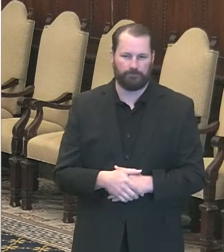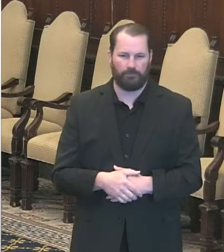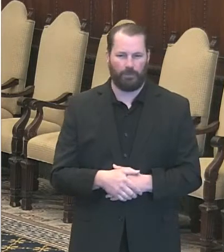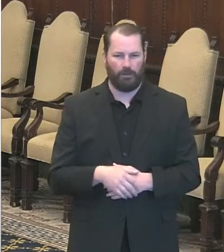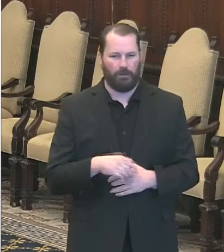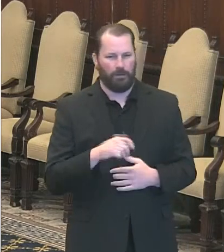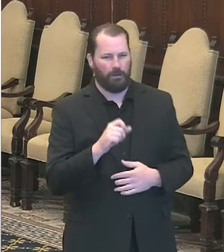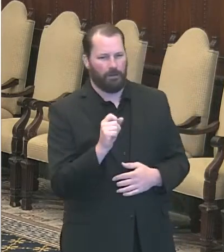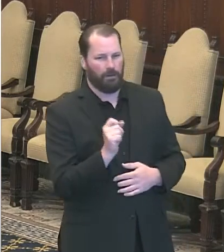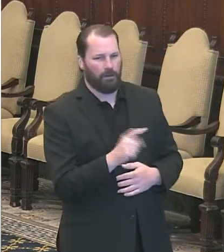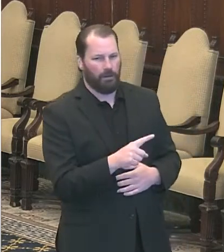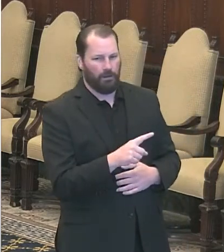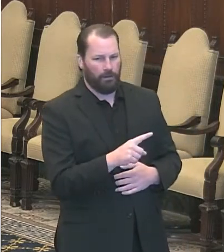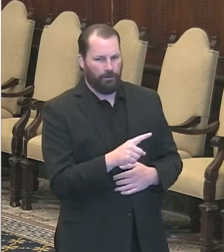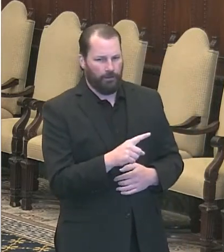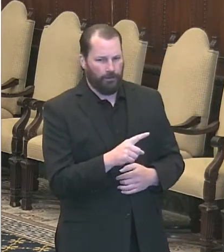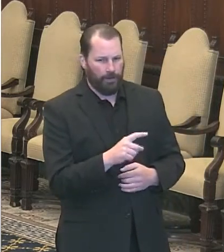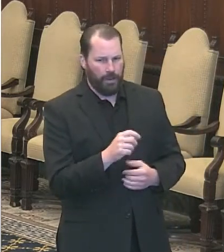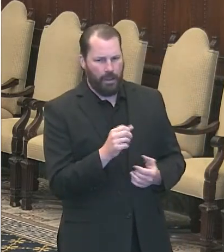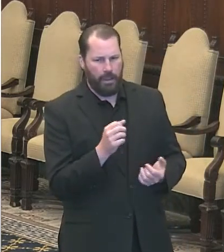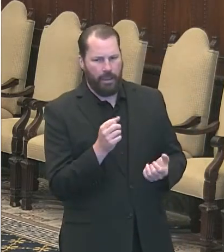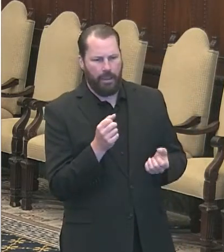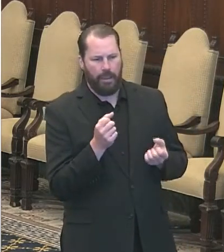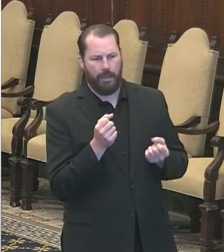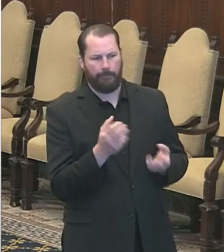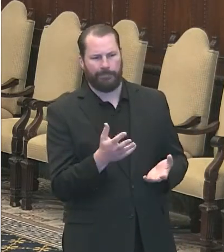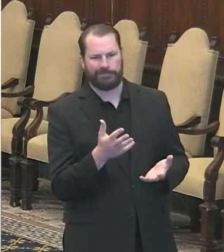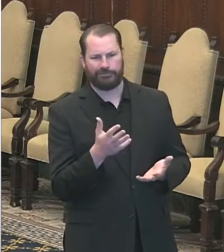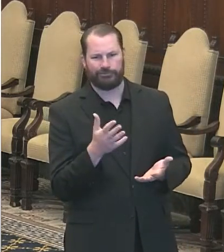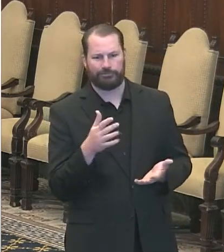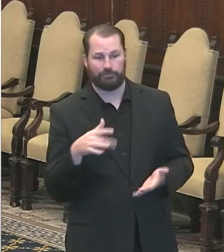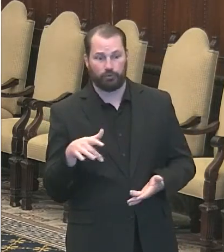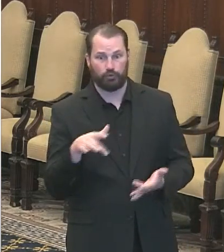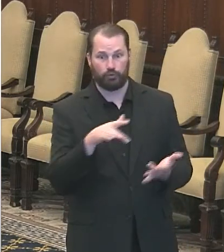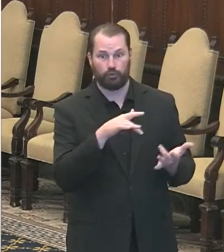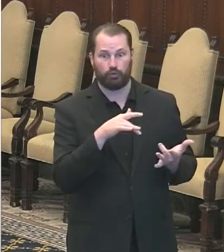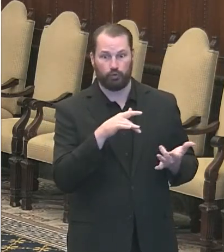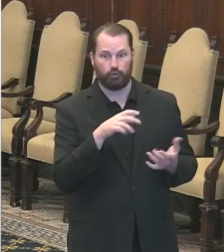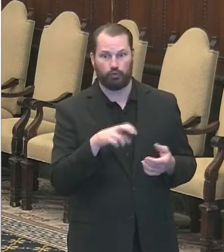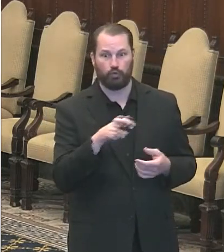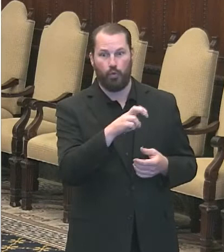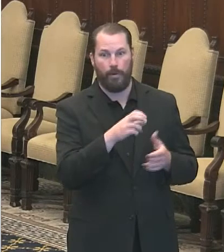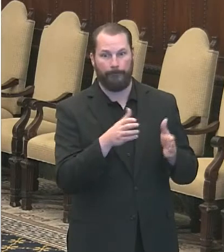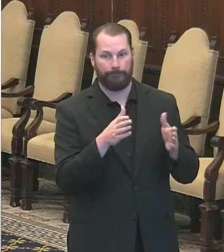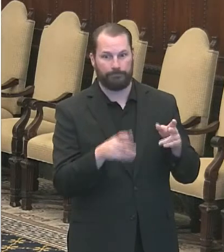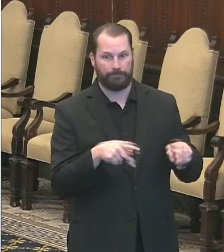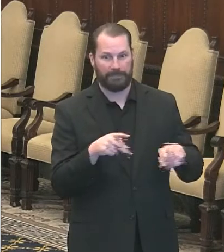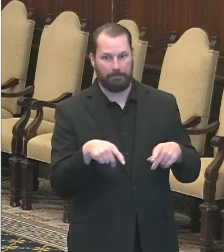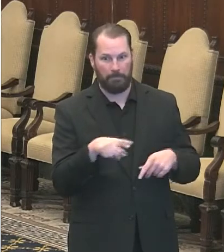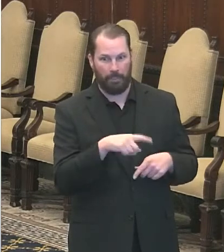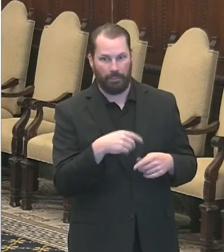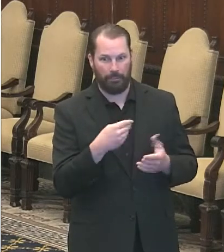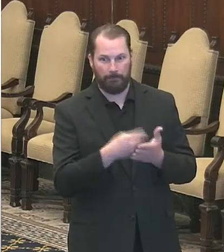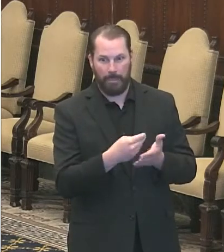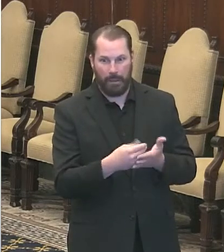dollars does Welcome America bring to the city every year? And I guess